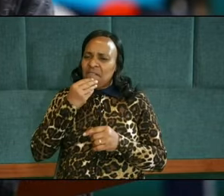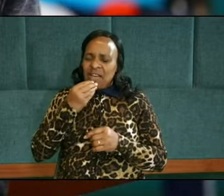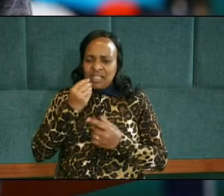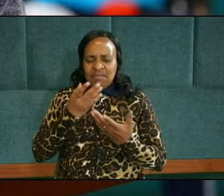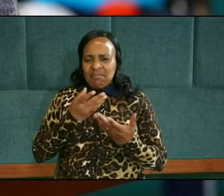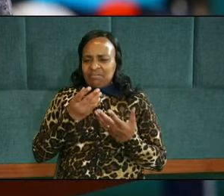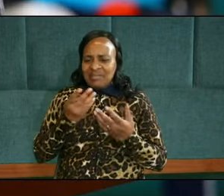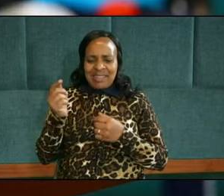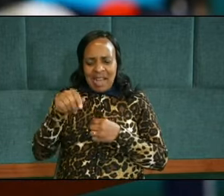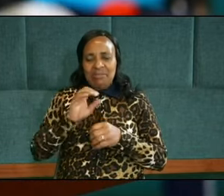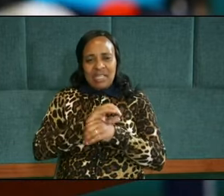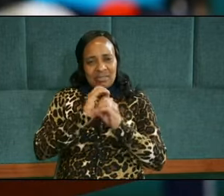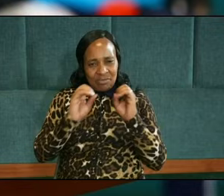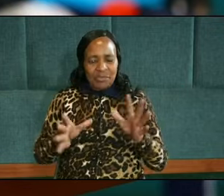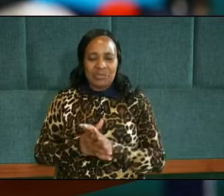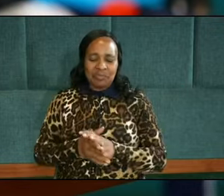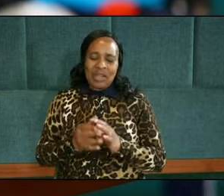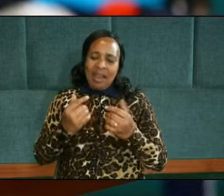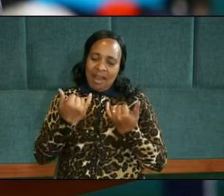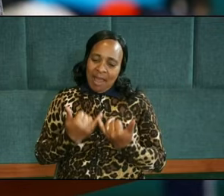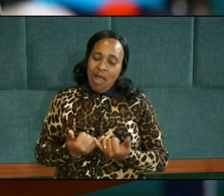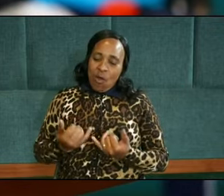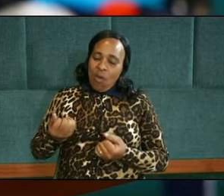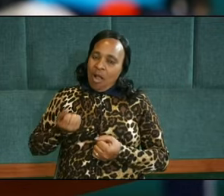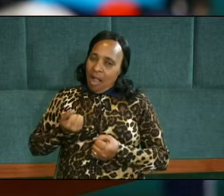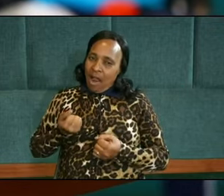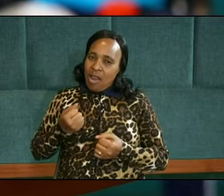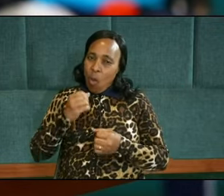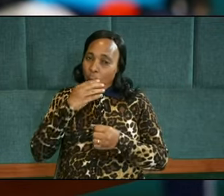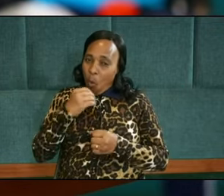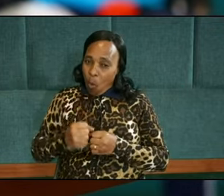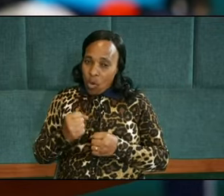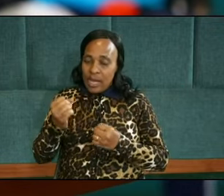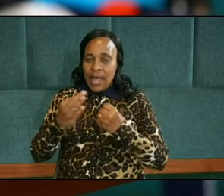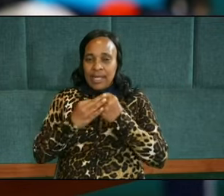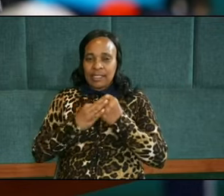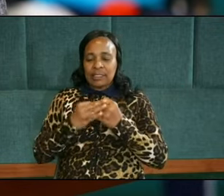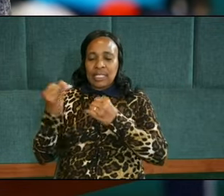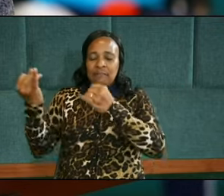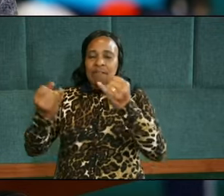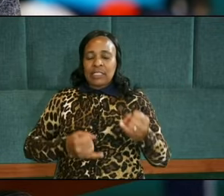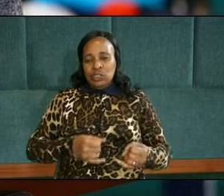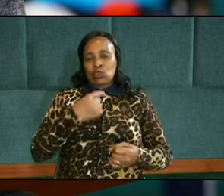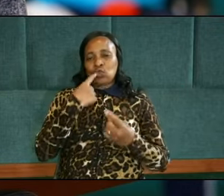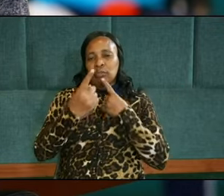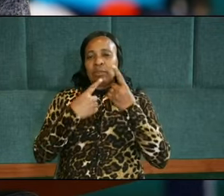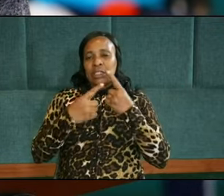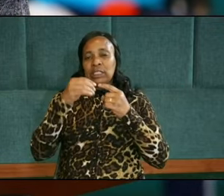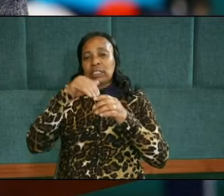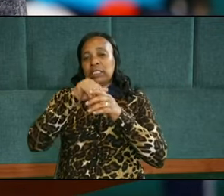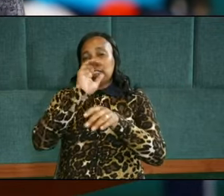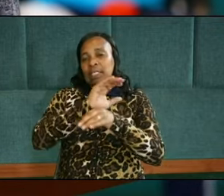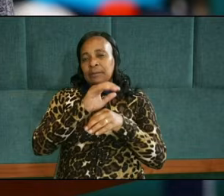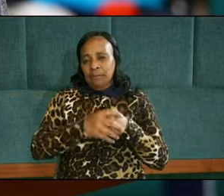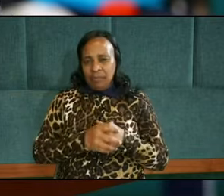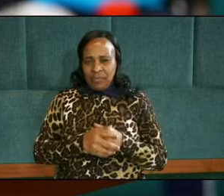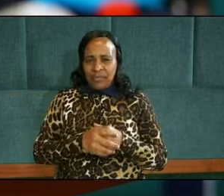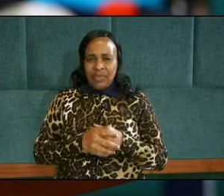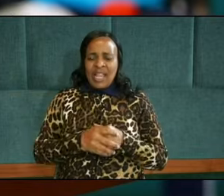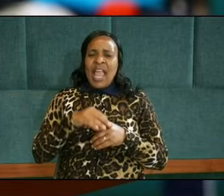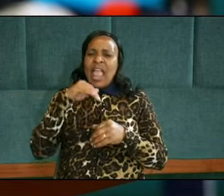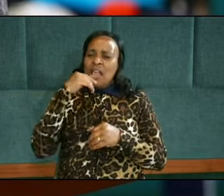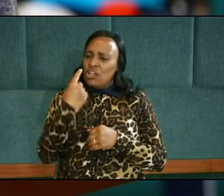come to church. Now, Mefuma reached 8, and she was finally invited to speak at the church.